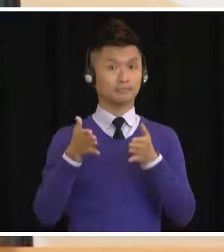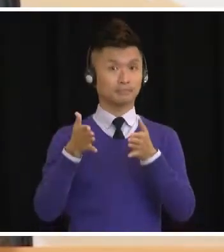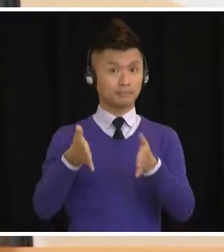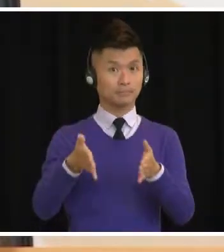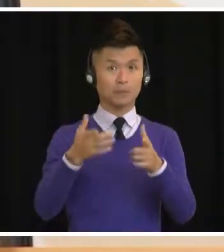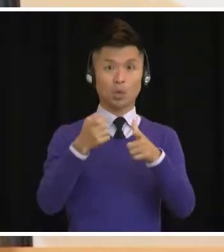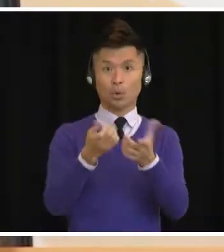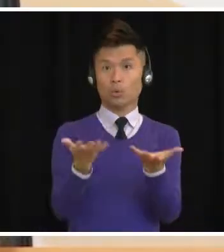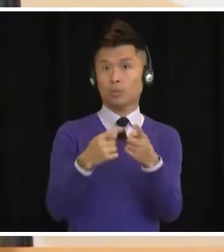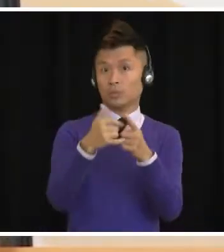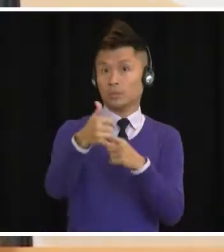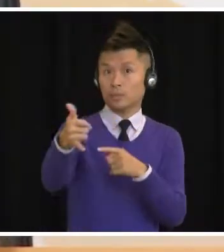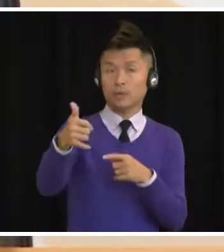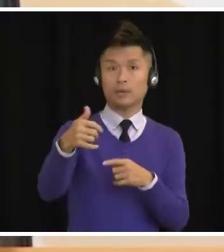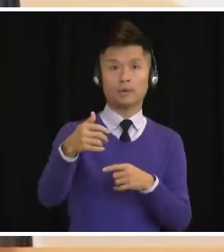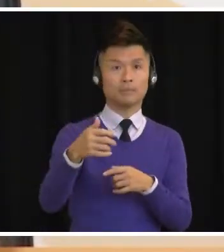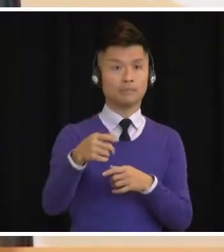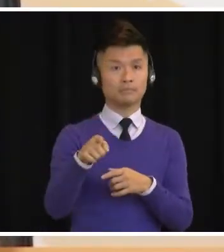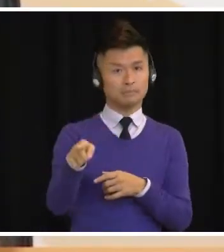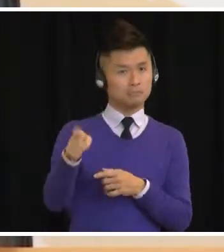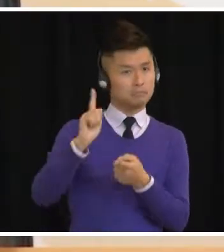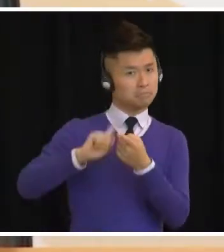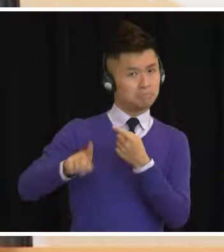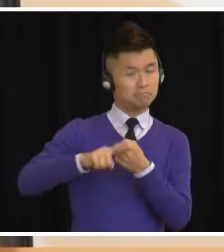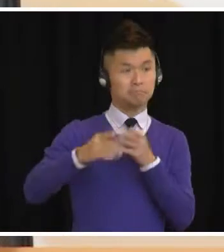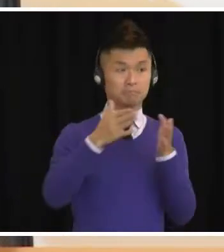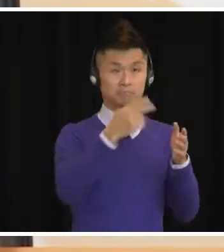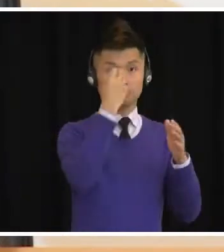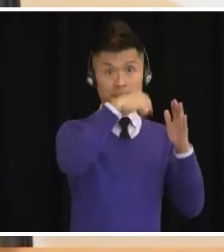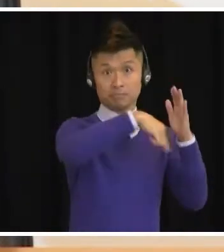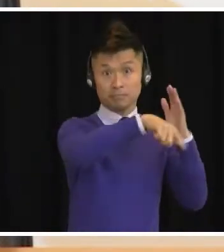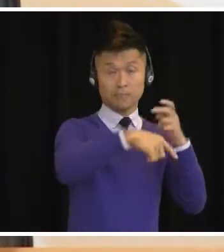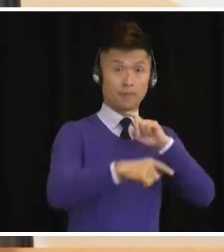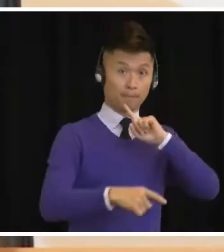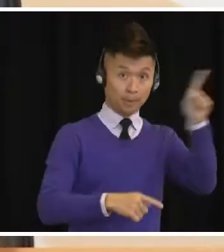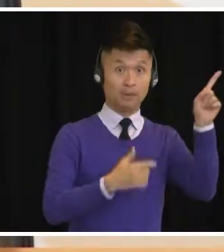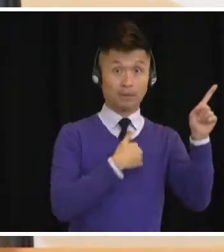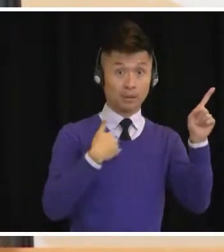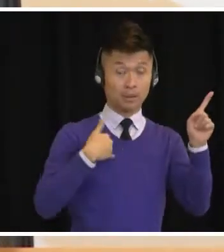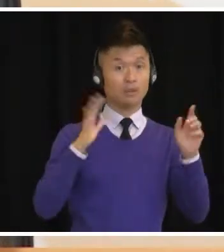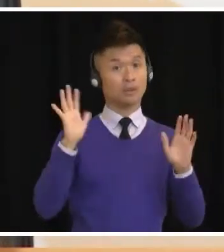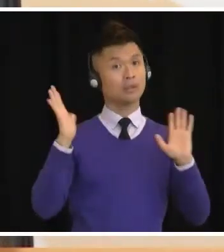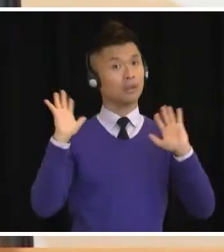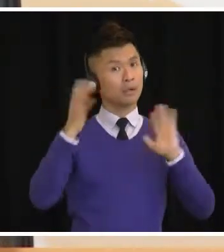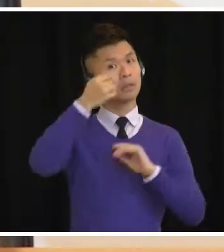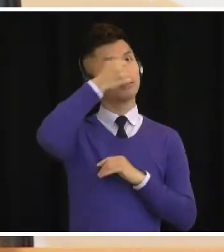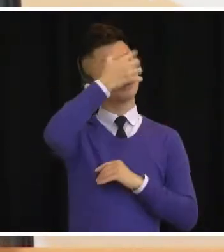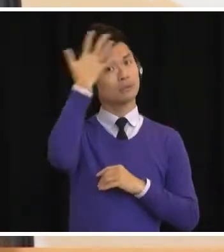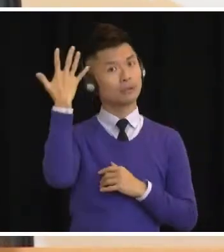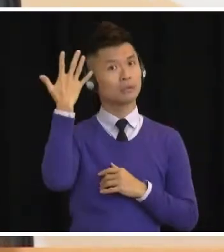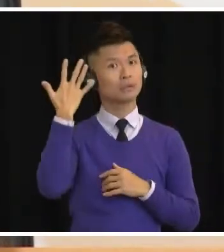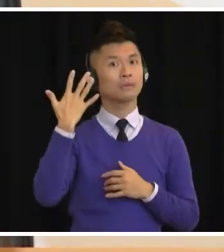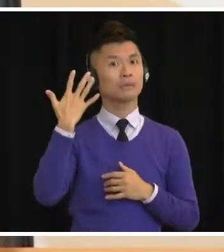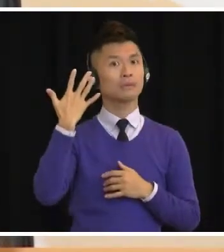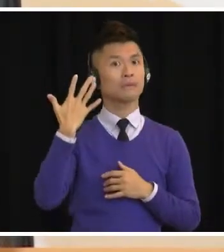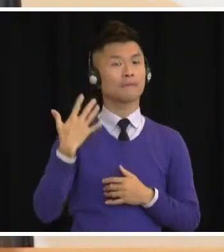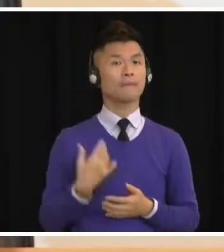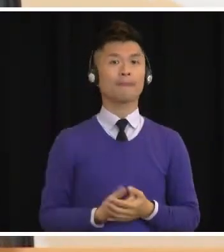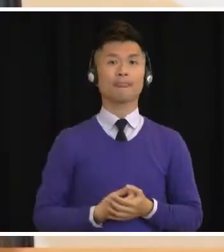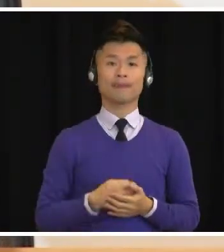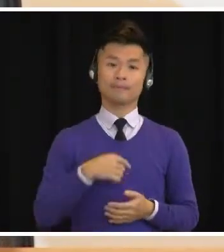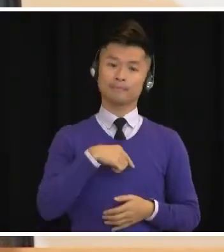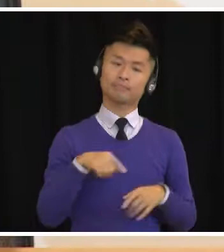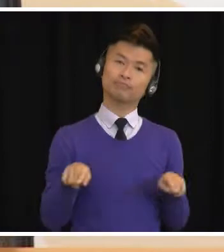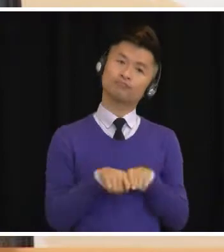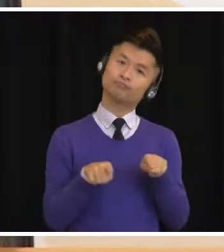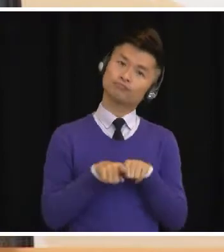life, they may be in contact with governmental authorities, but there are many other contacts they have in